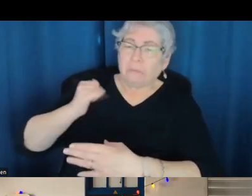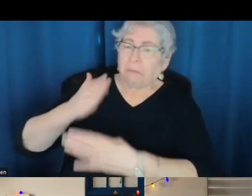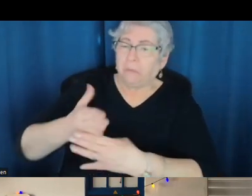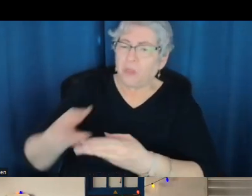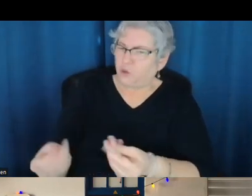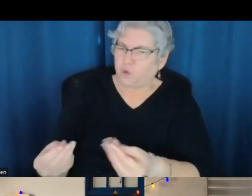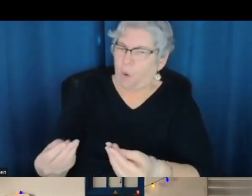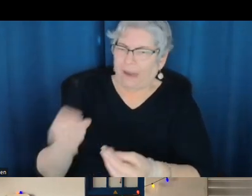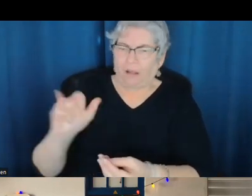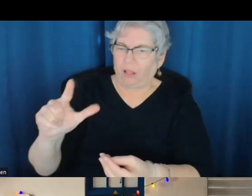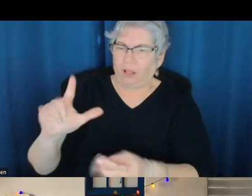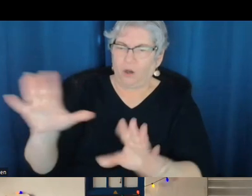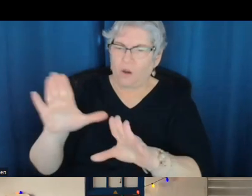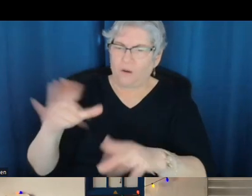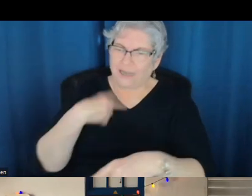I've cautioned against, but